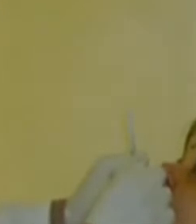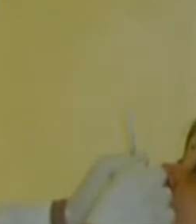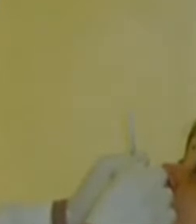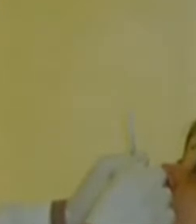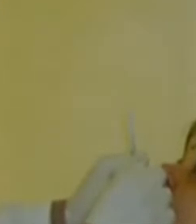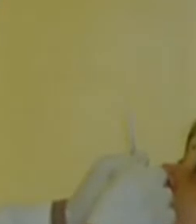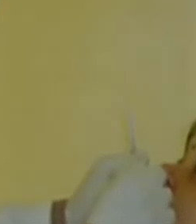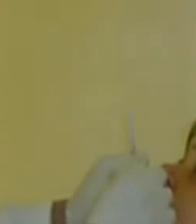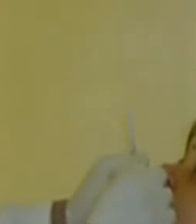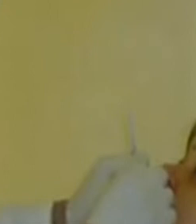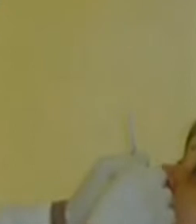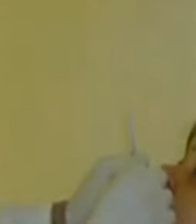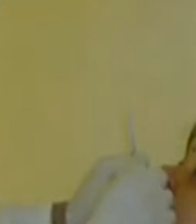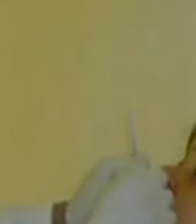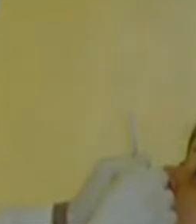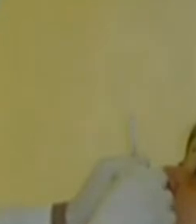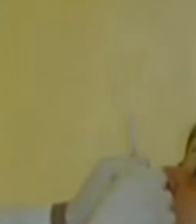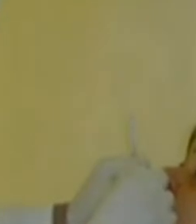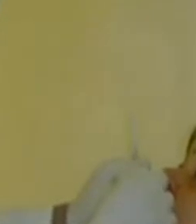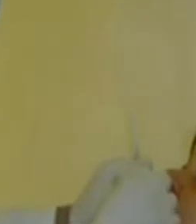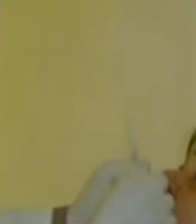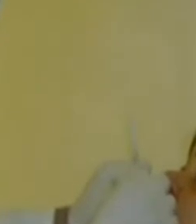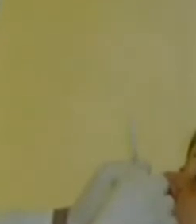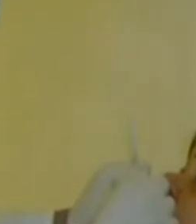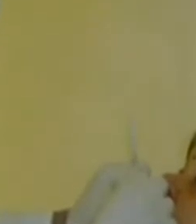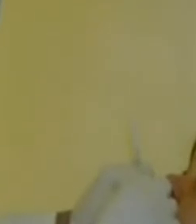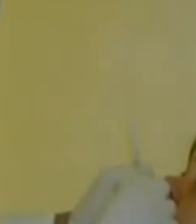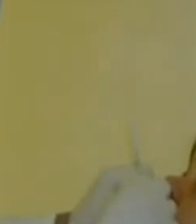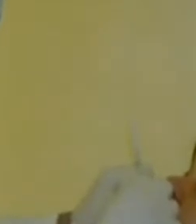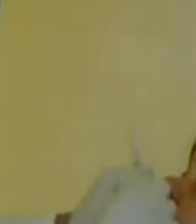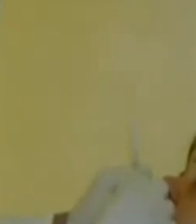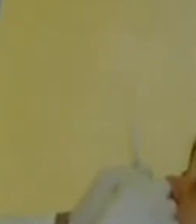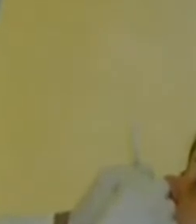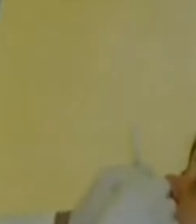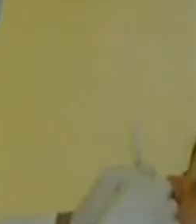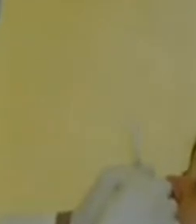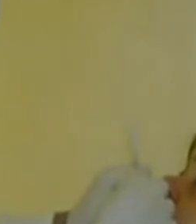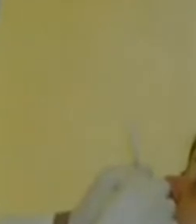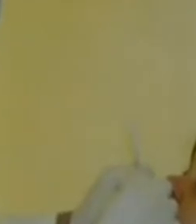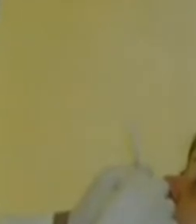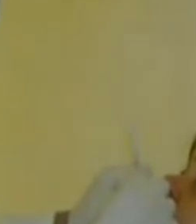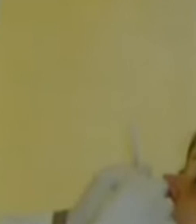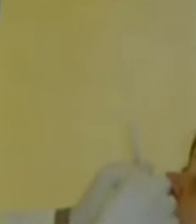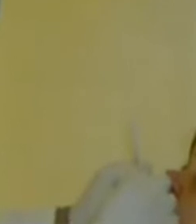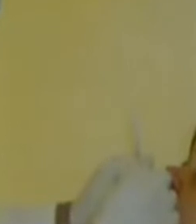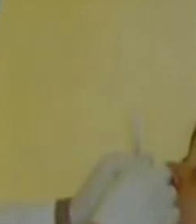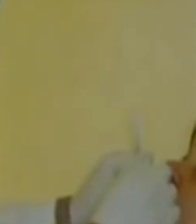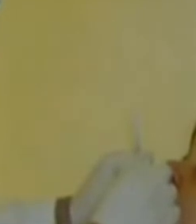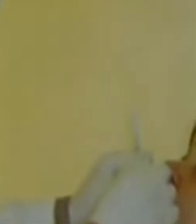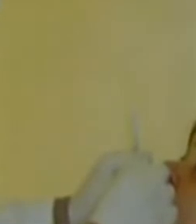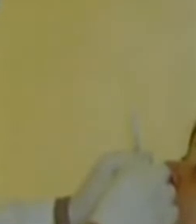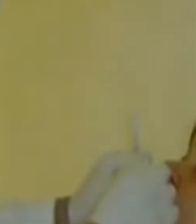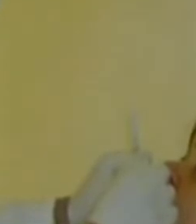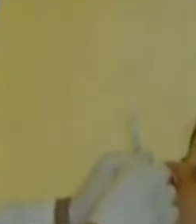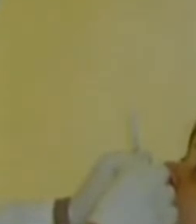have is the vastness of our province. It's vast, with a sparse settlement